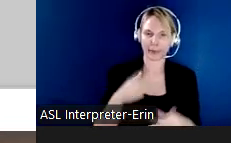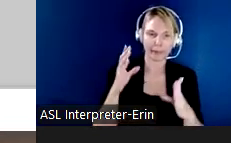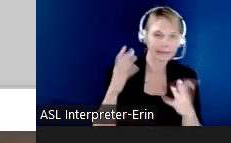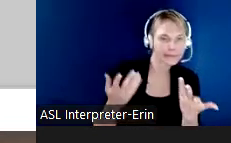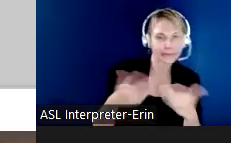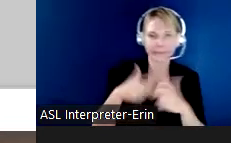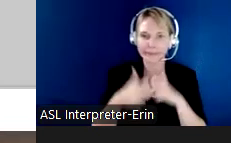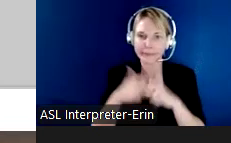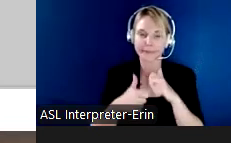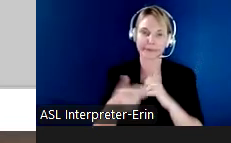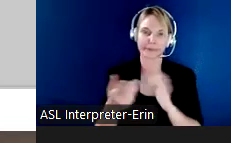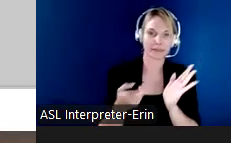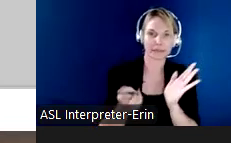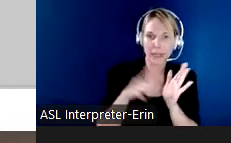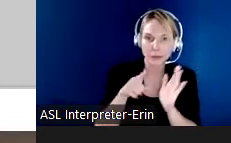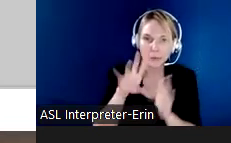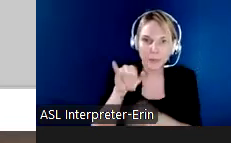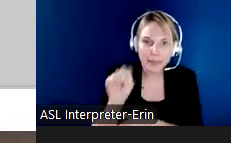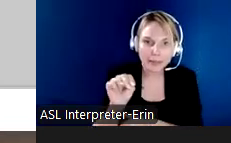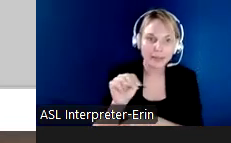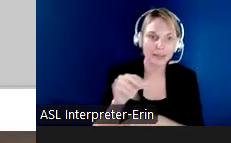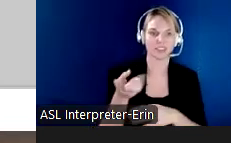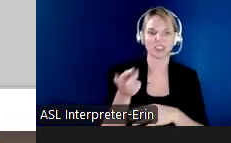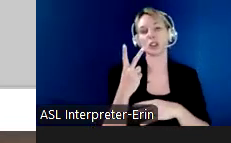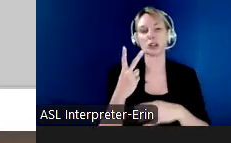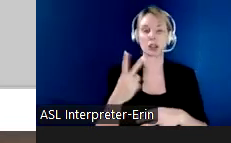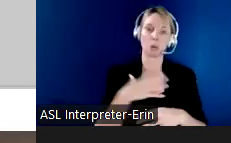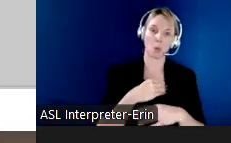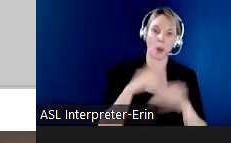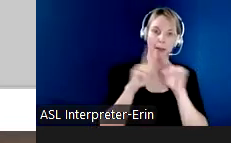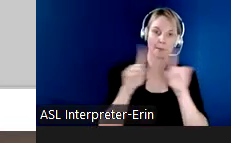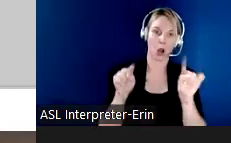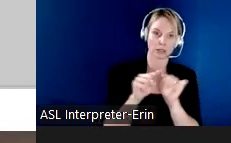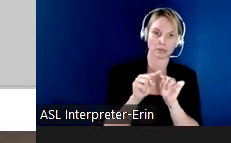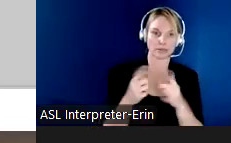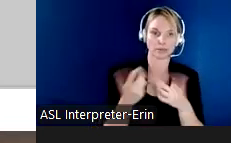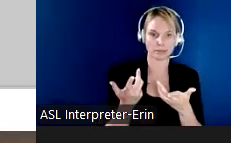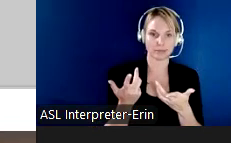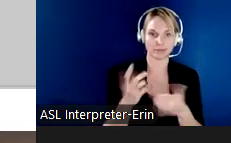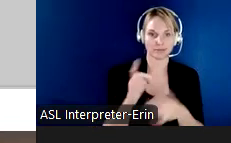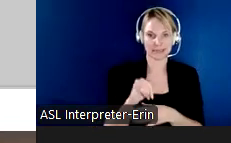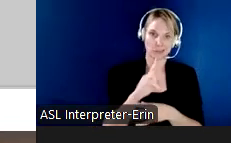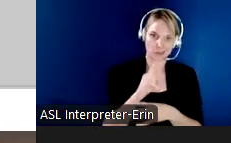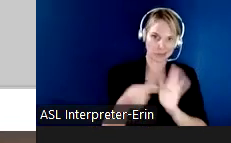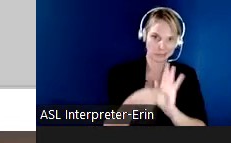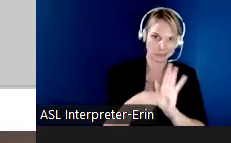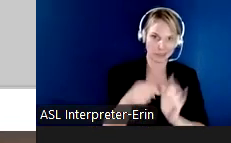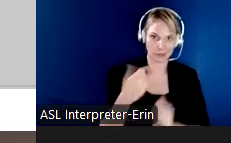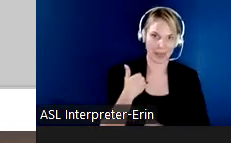kind of these two white boxes, and it will have a kind of a nice background. That's basically a sign that you're having an error on